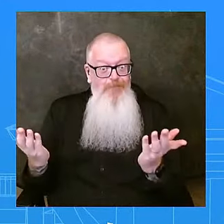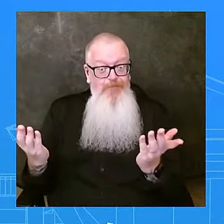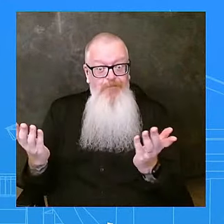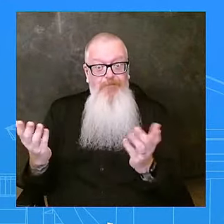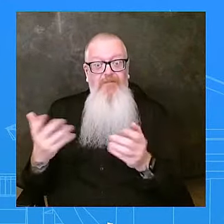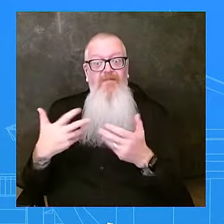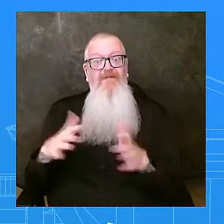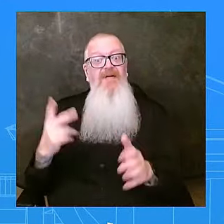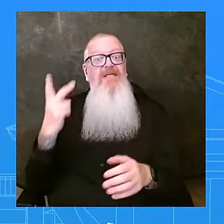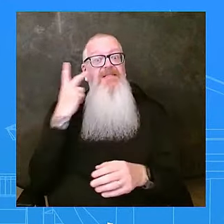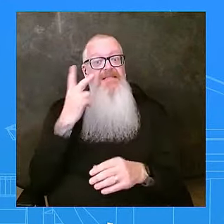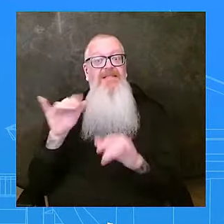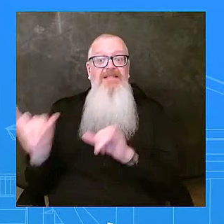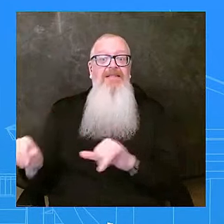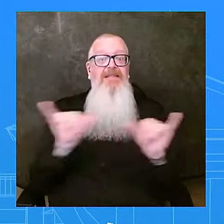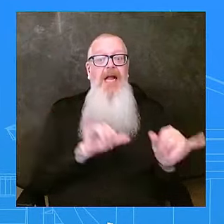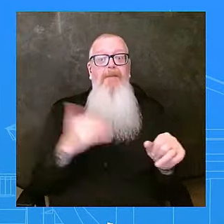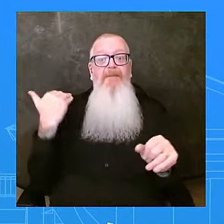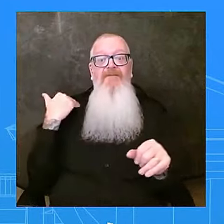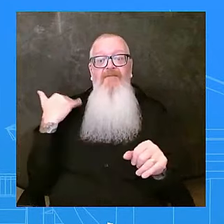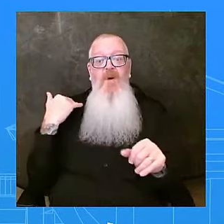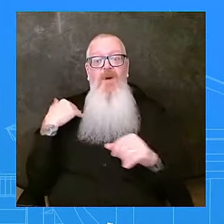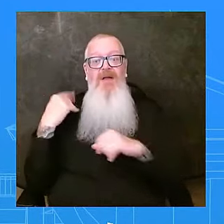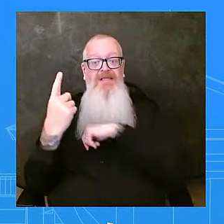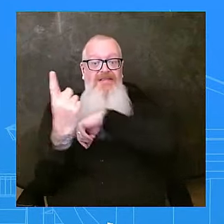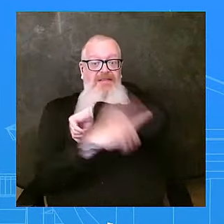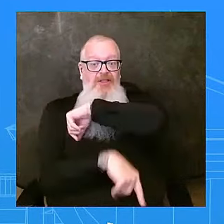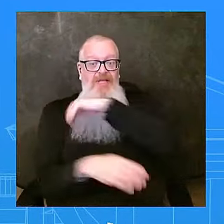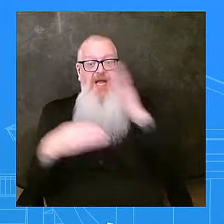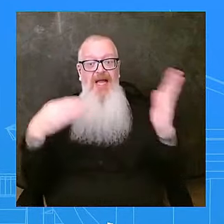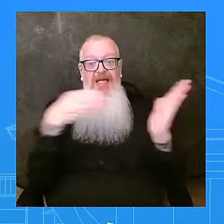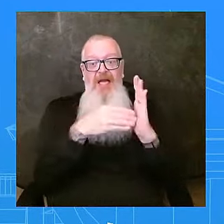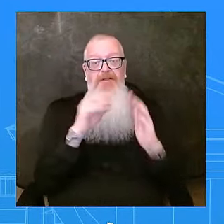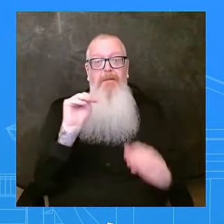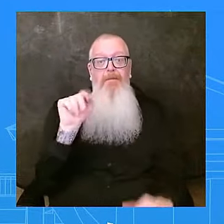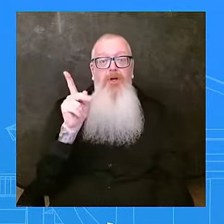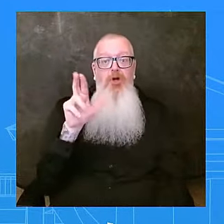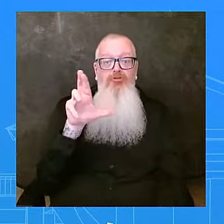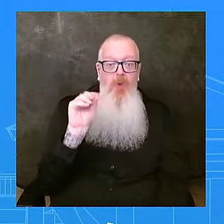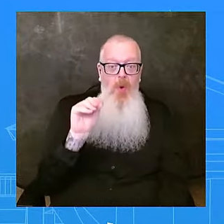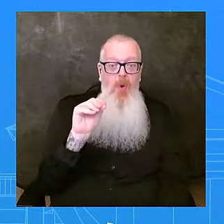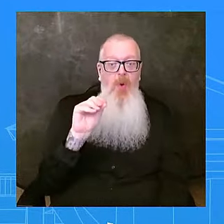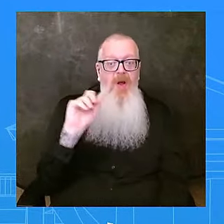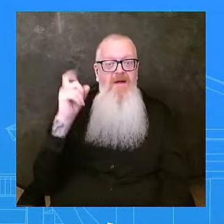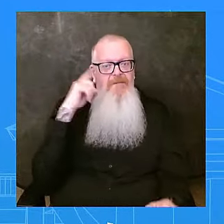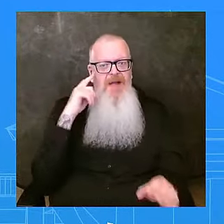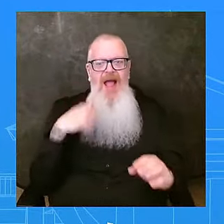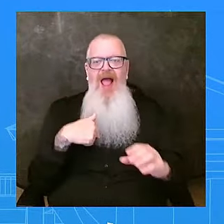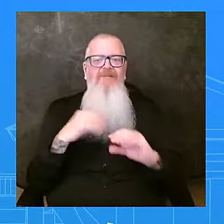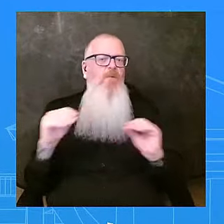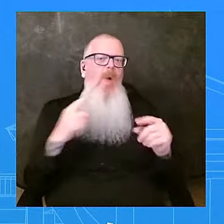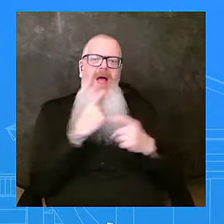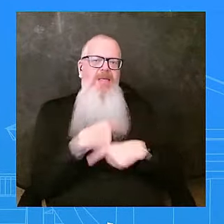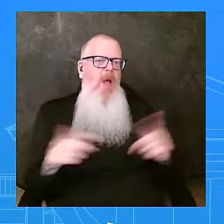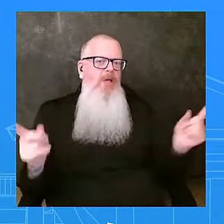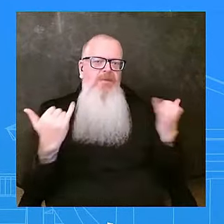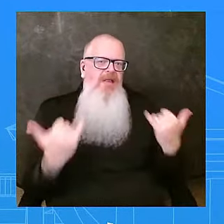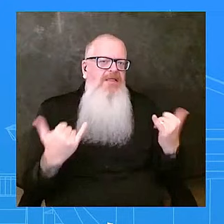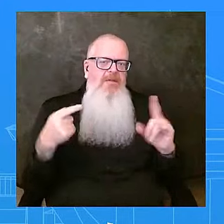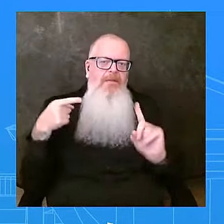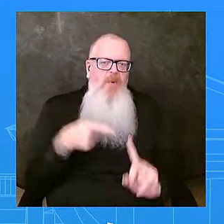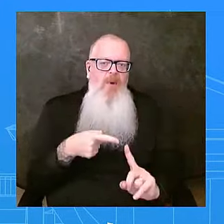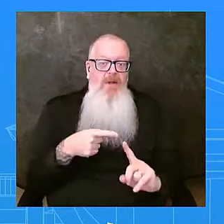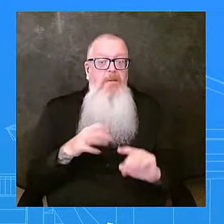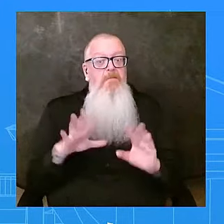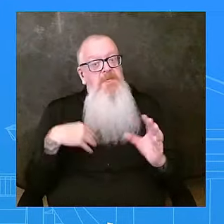levied sanctions against Mr. Maduro and his regime. I don't have any announcements today, but I can tell you we're constantly looking at what our options could be going forward,